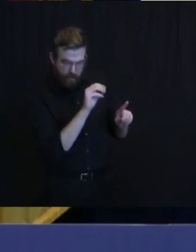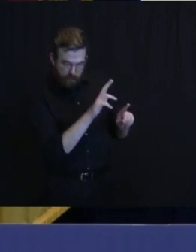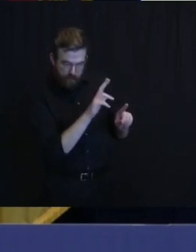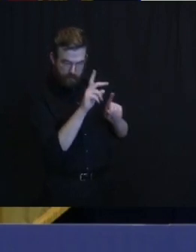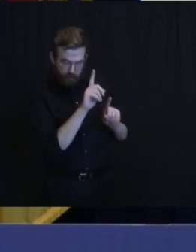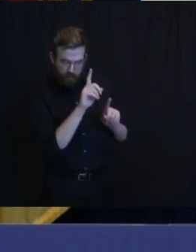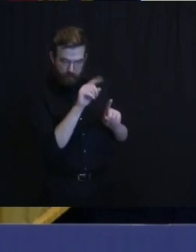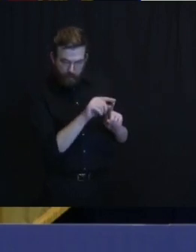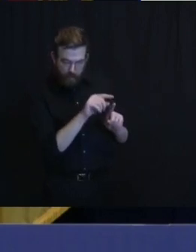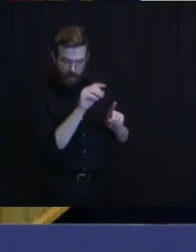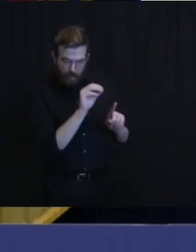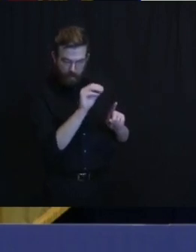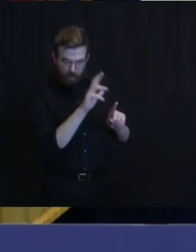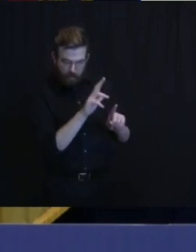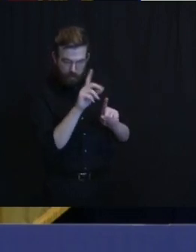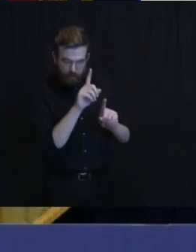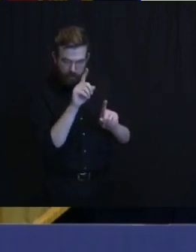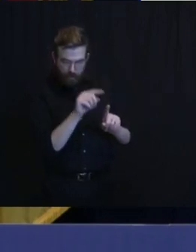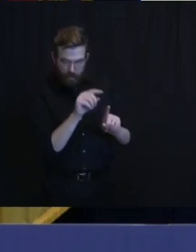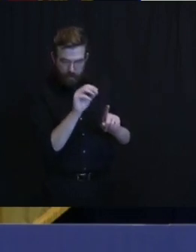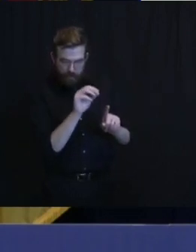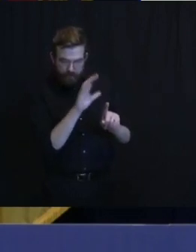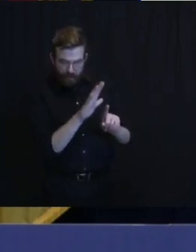And I think